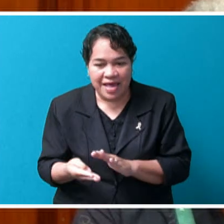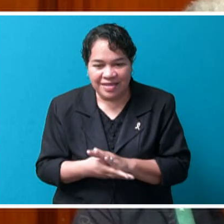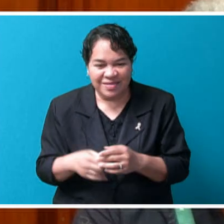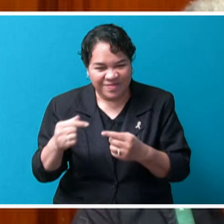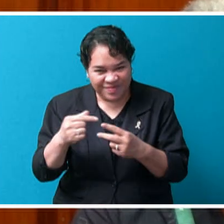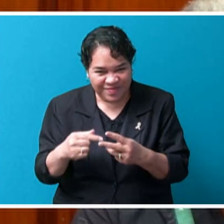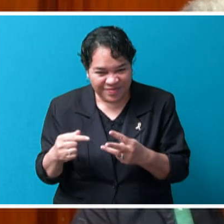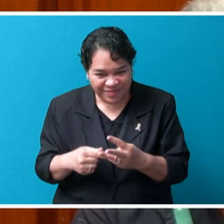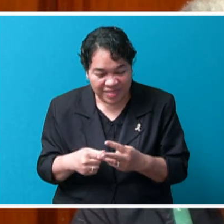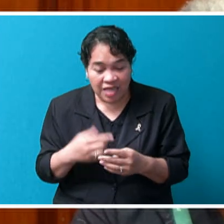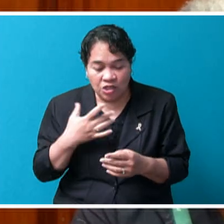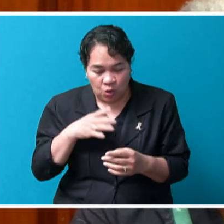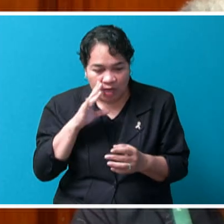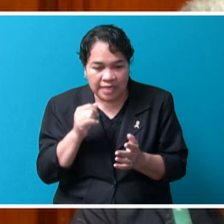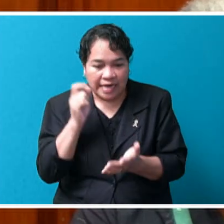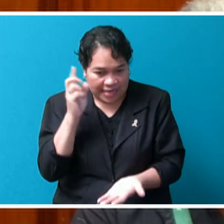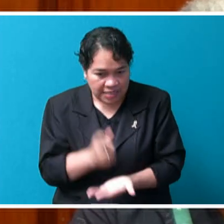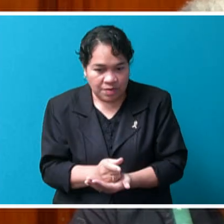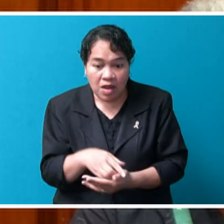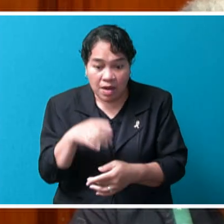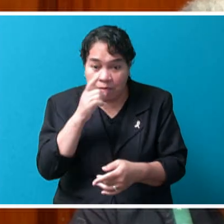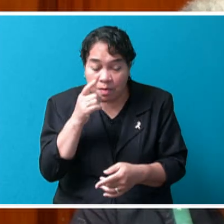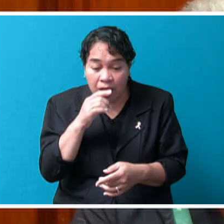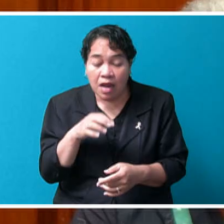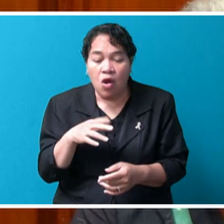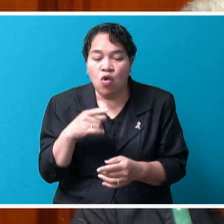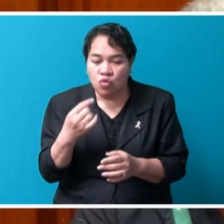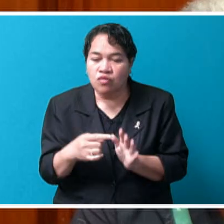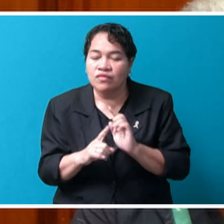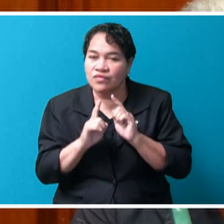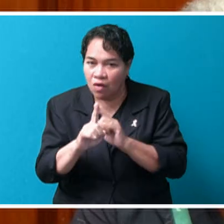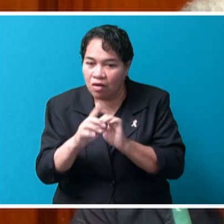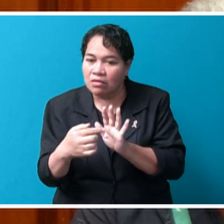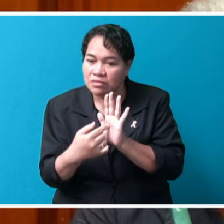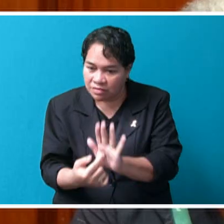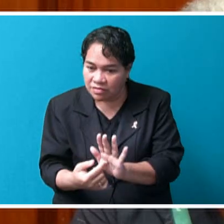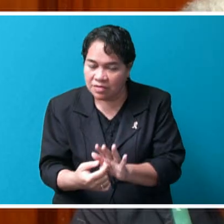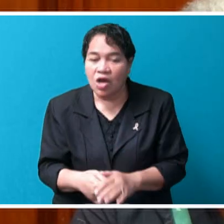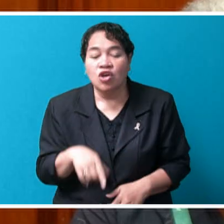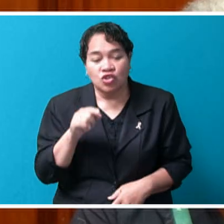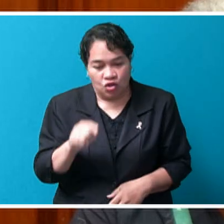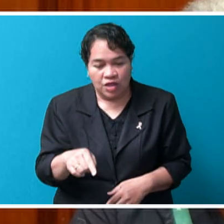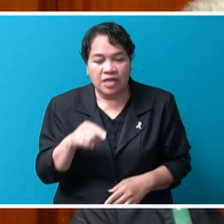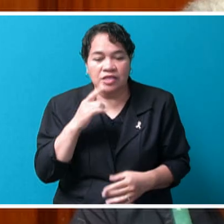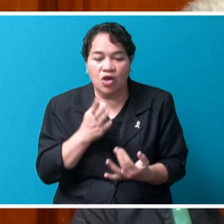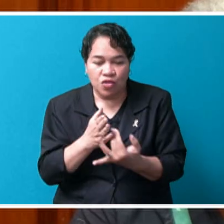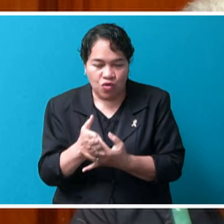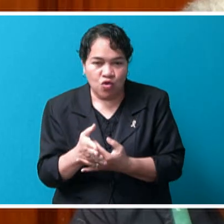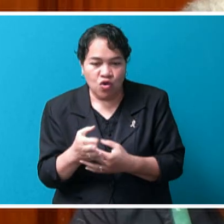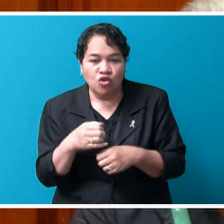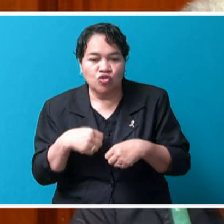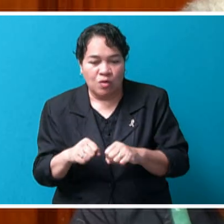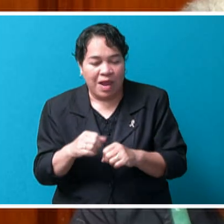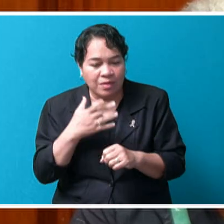identify legitimate, compliant, and low-risk claims. So these claims are expedited through streamlined verification to